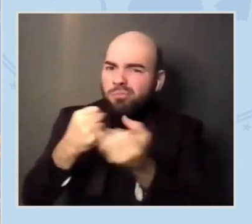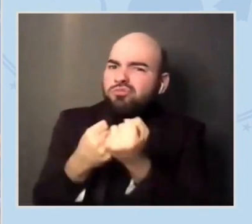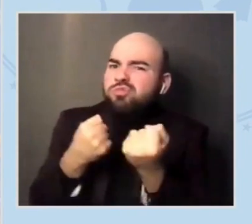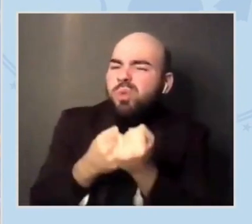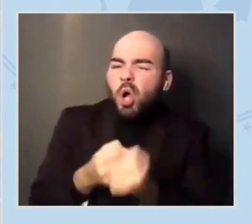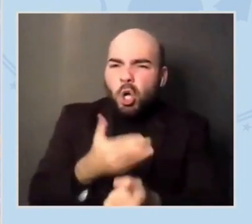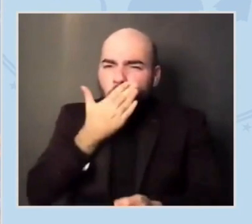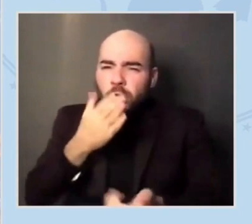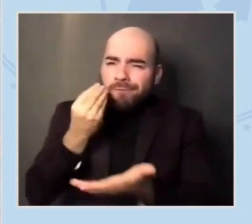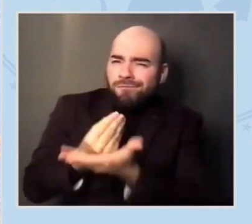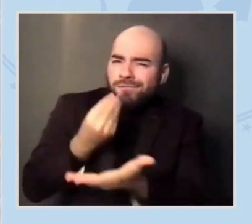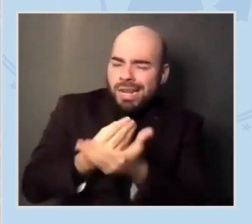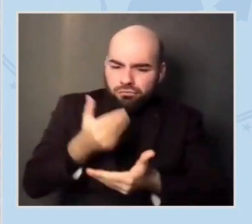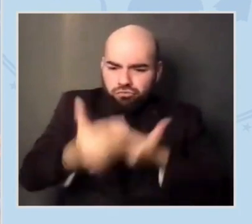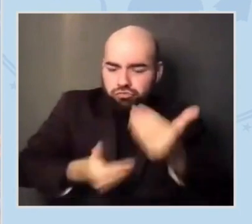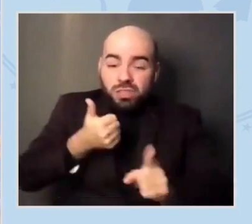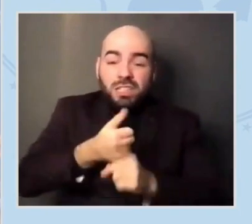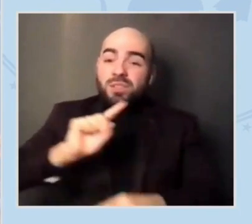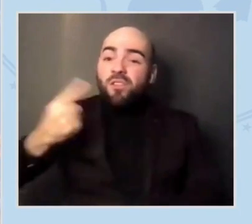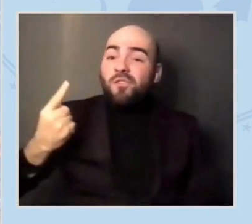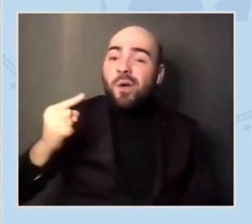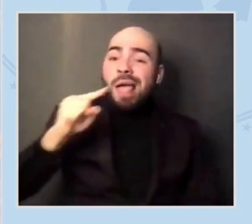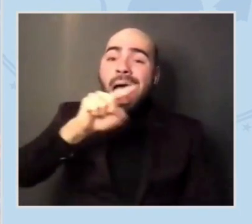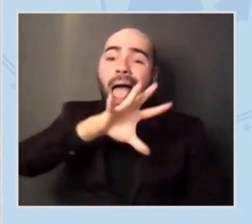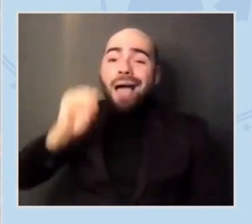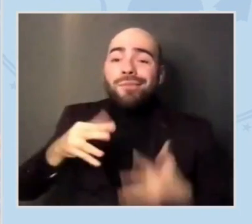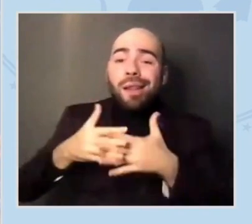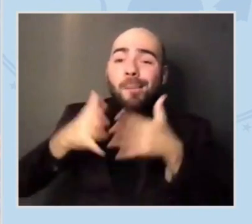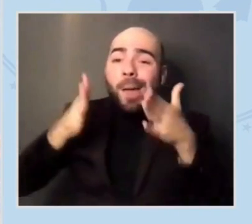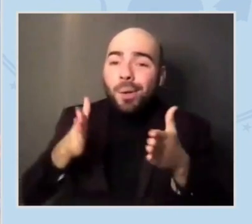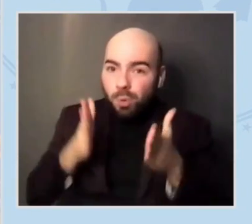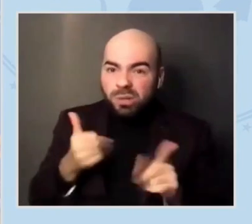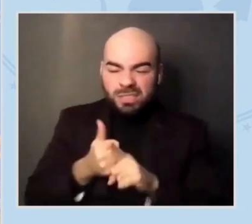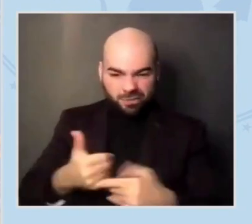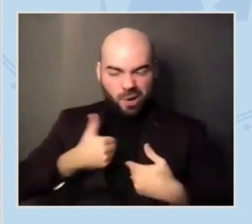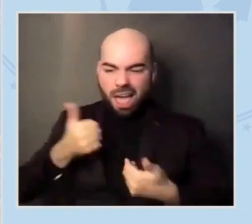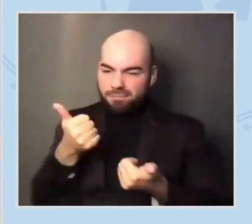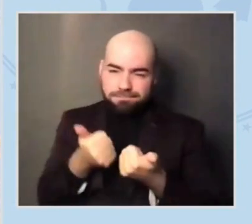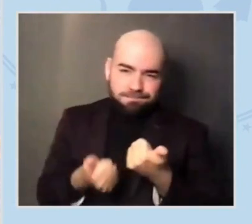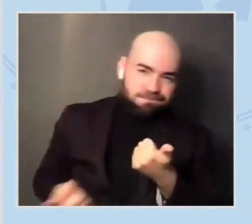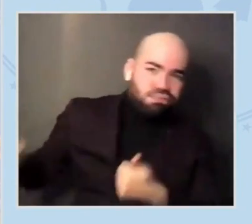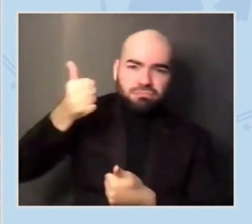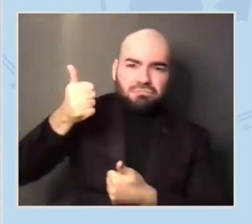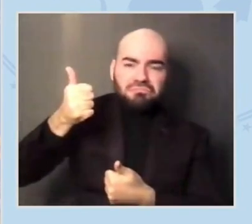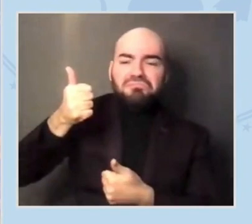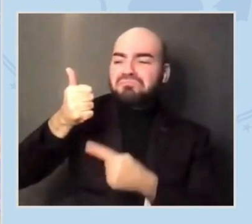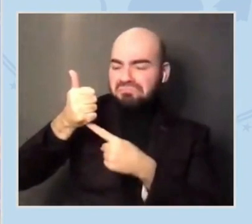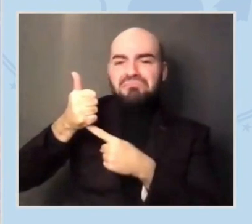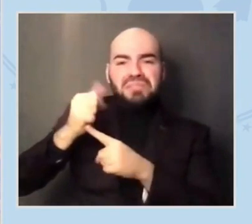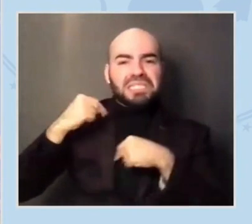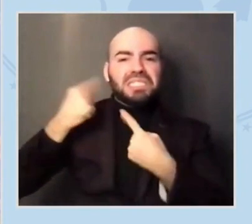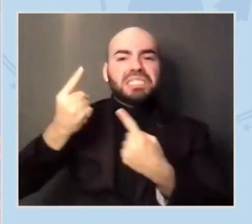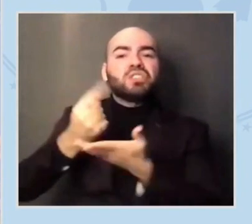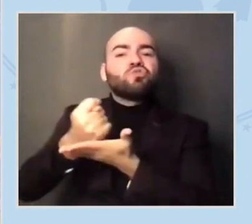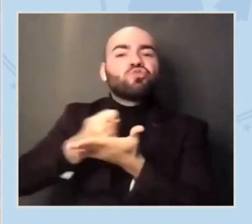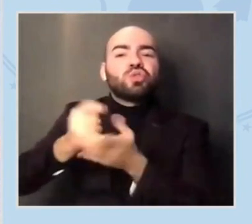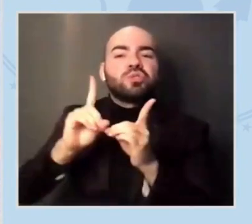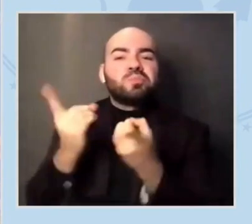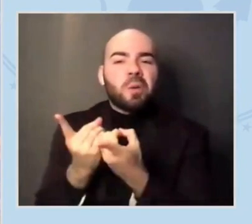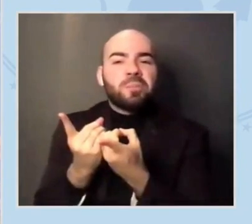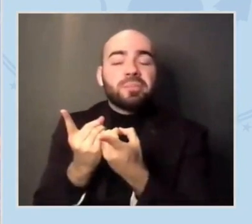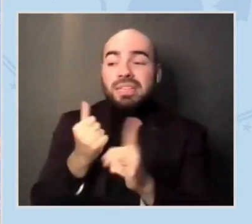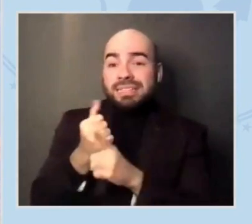the first African-American ever to hold this post and the highest-ranking African-American in the Treasury Department's history. An immigrant from